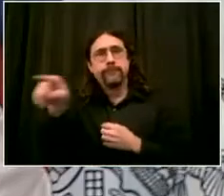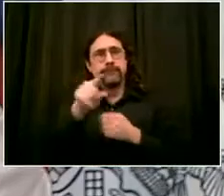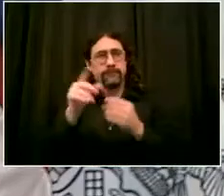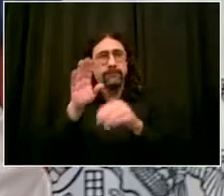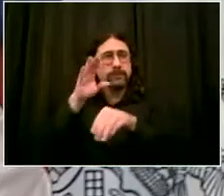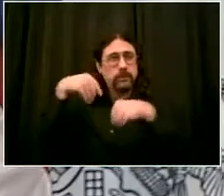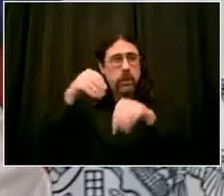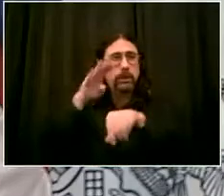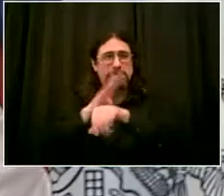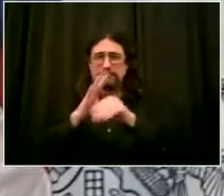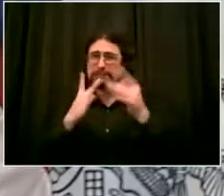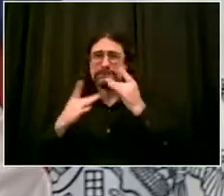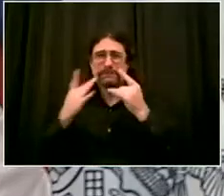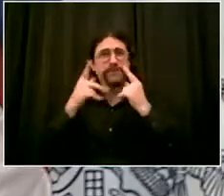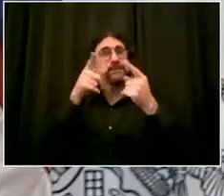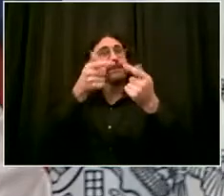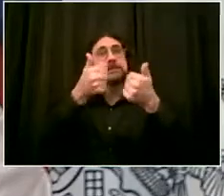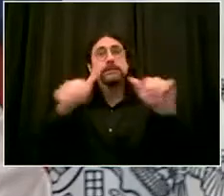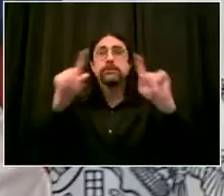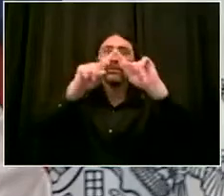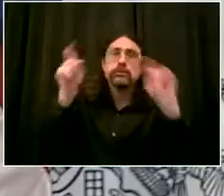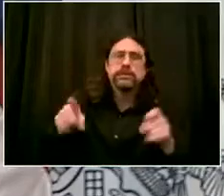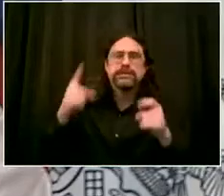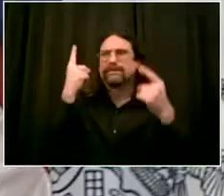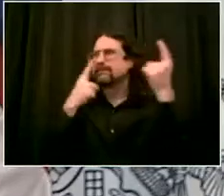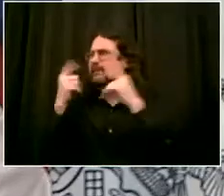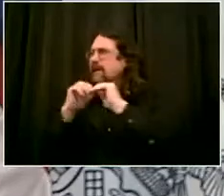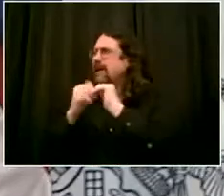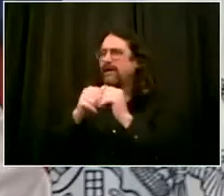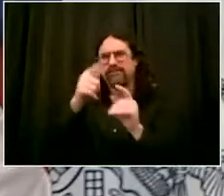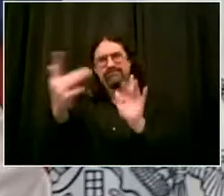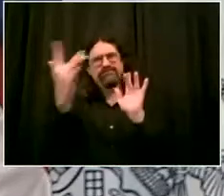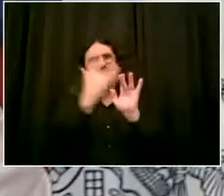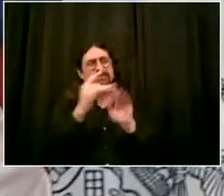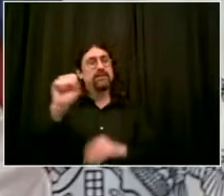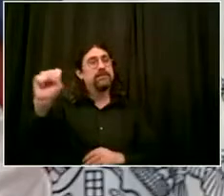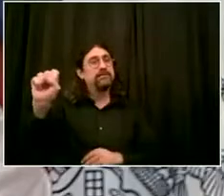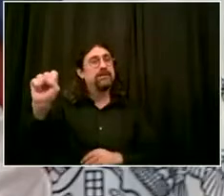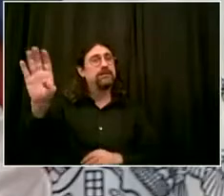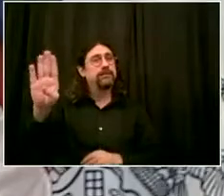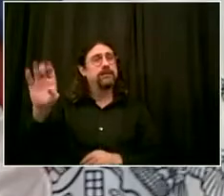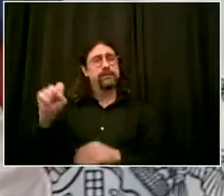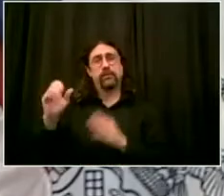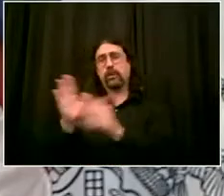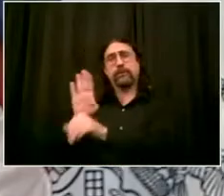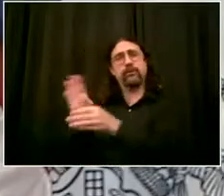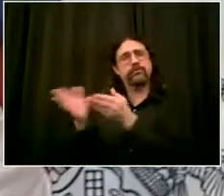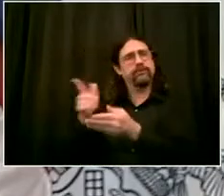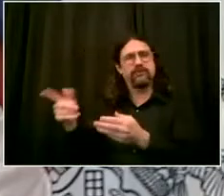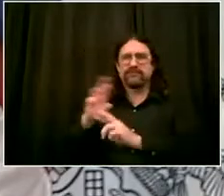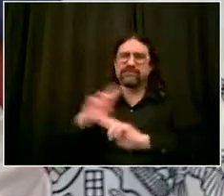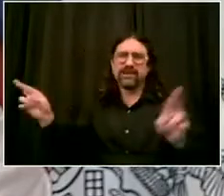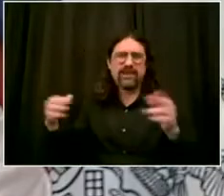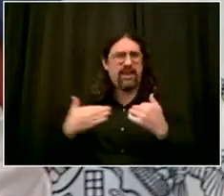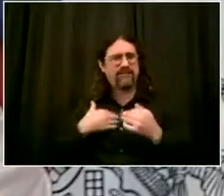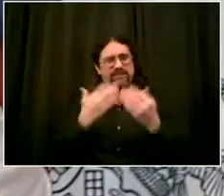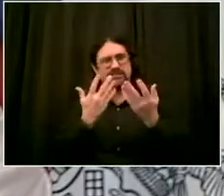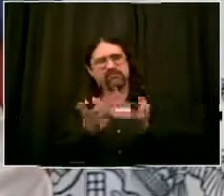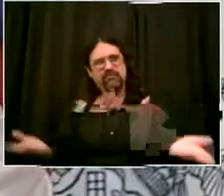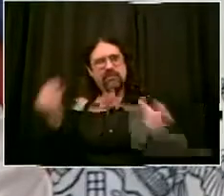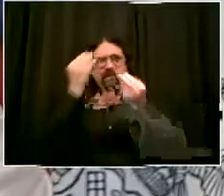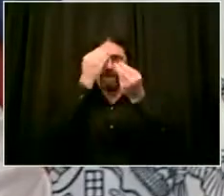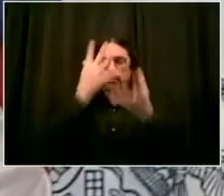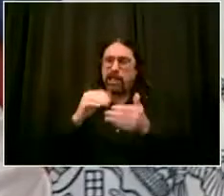done we don't have a ready supply of money to Simply deliver to them even though I would love to and they deserve